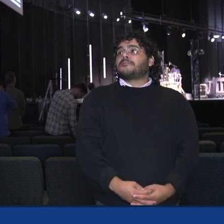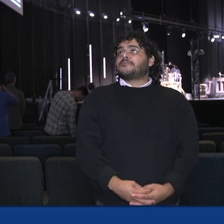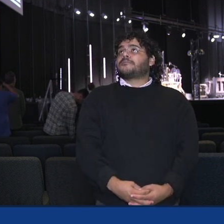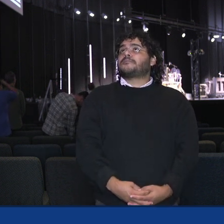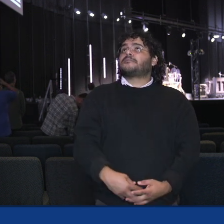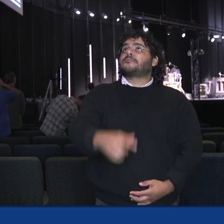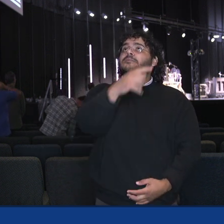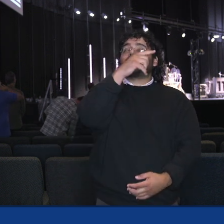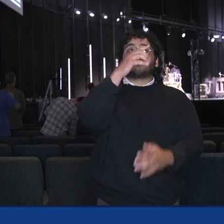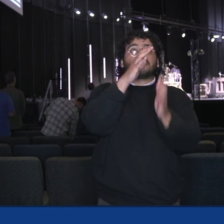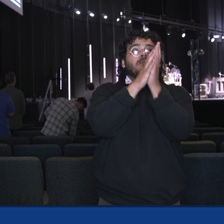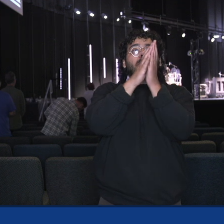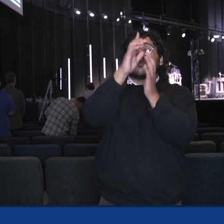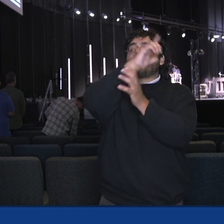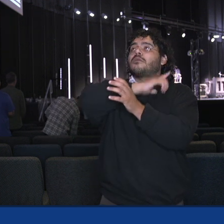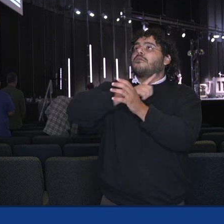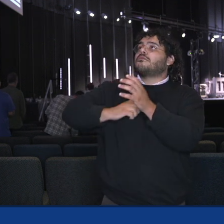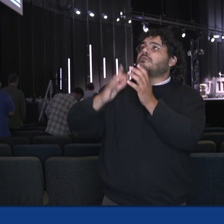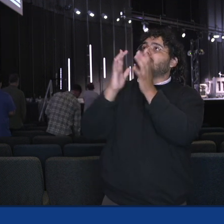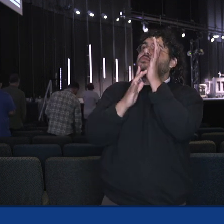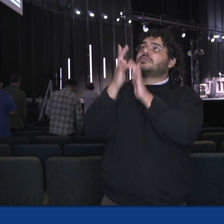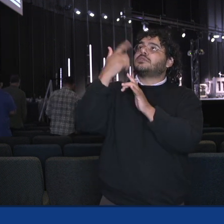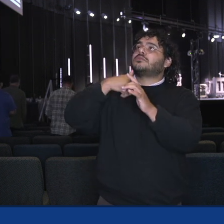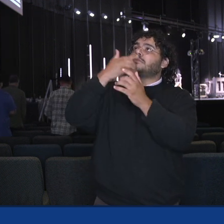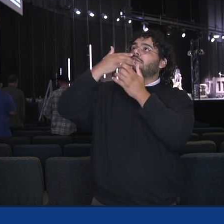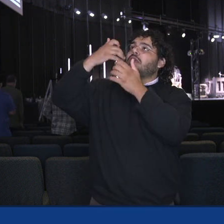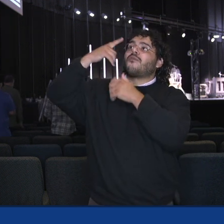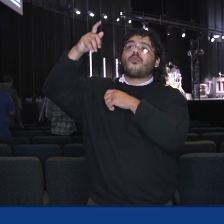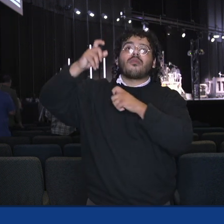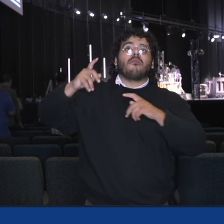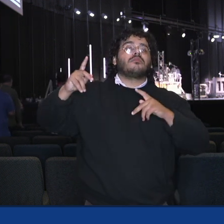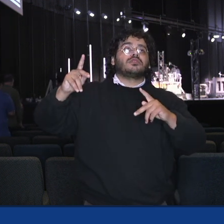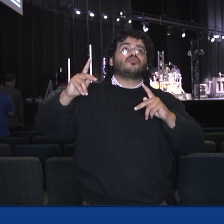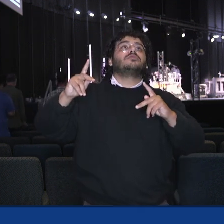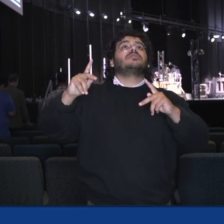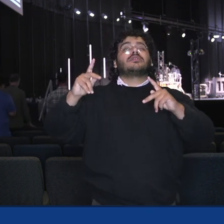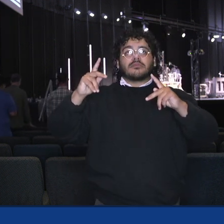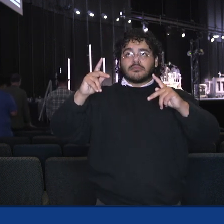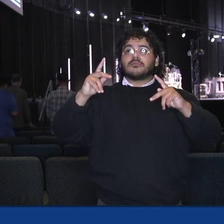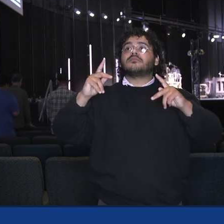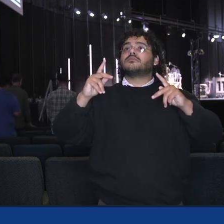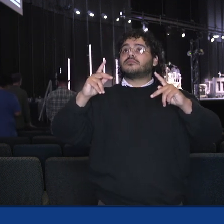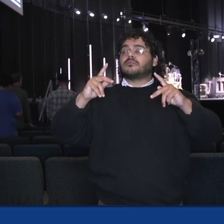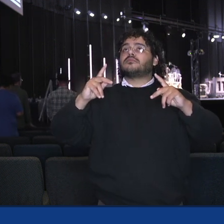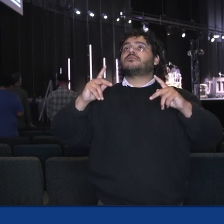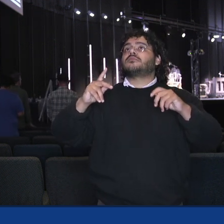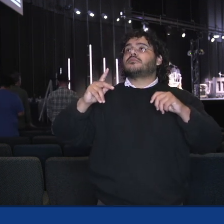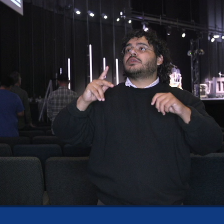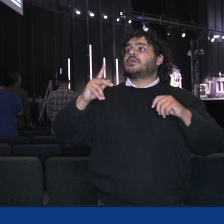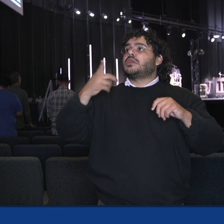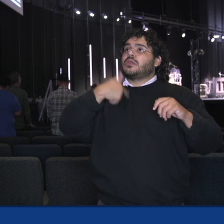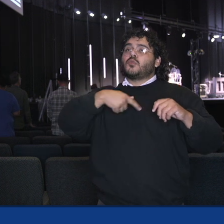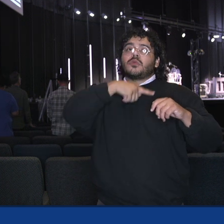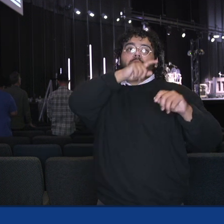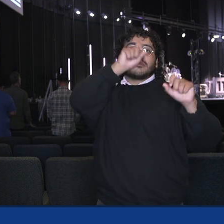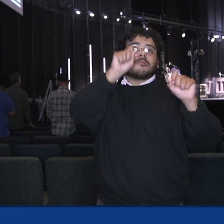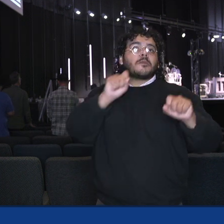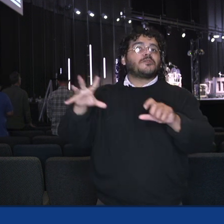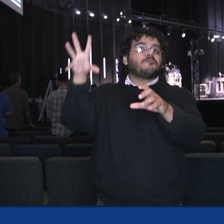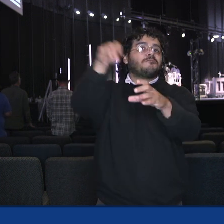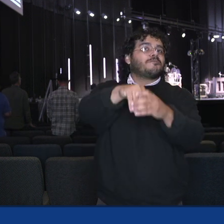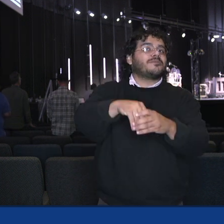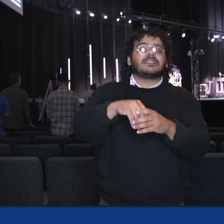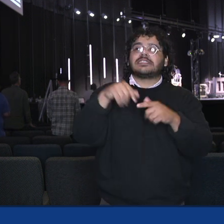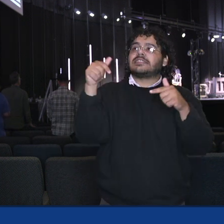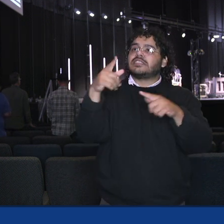Lord Jesus, we just thank you. We thank you for the opportunity that we all got to partake